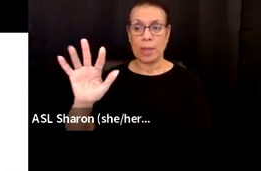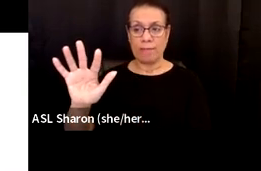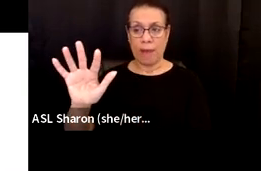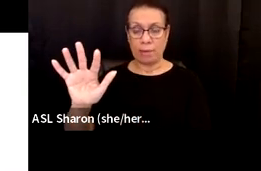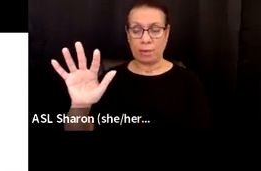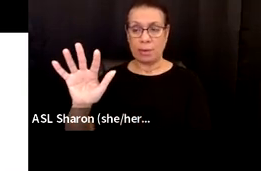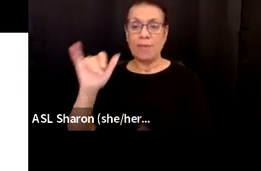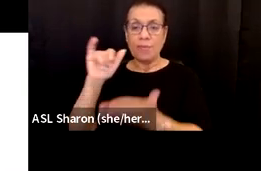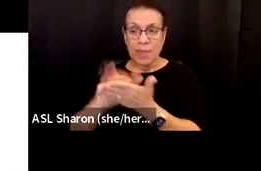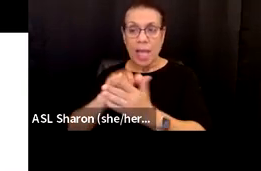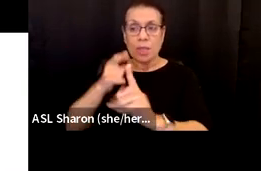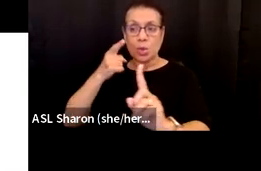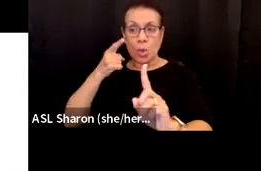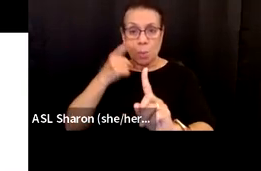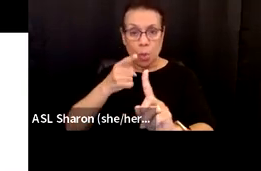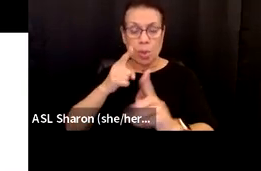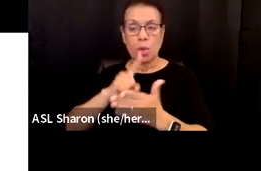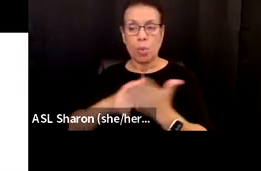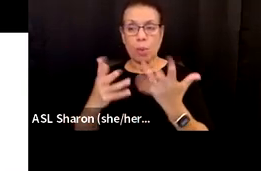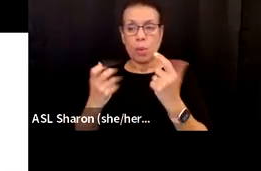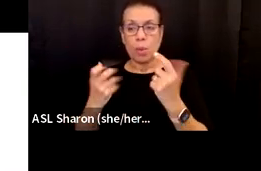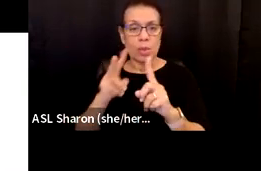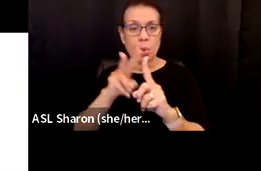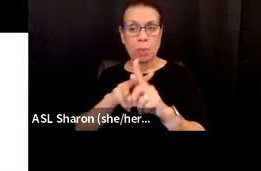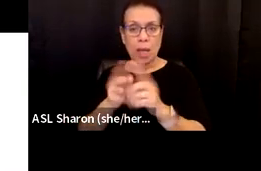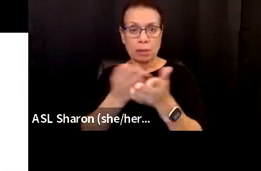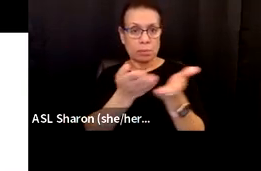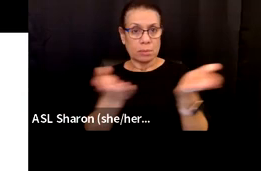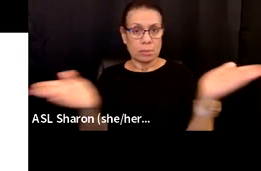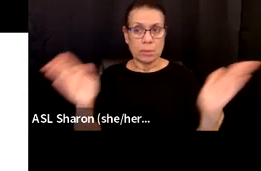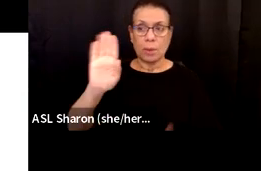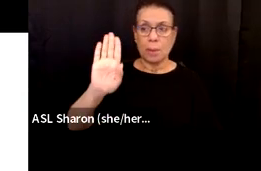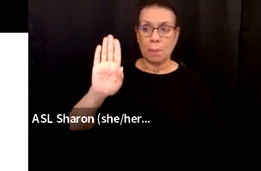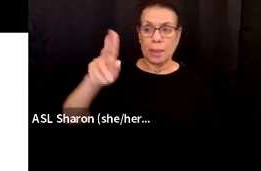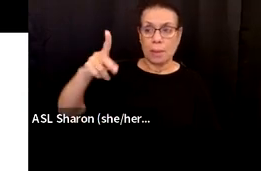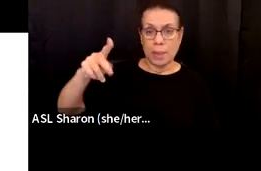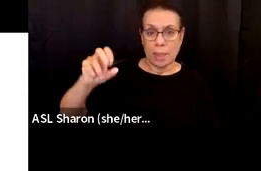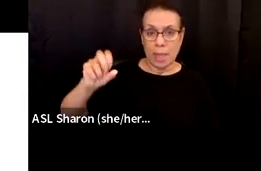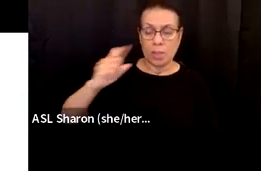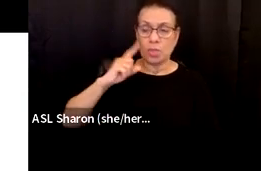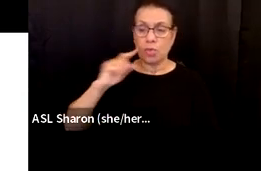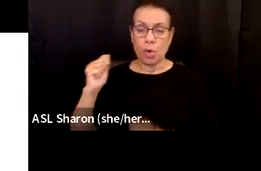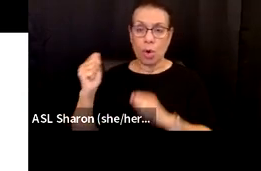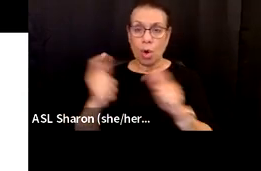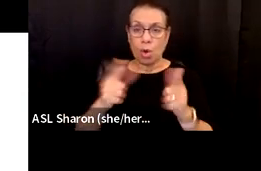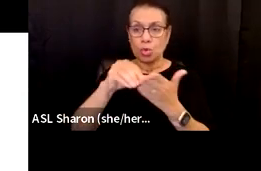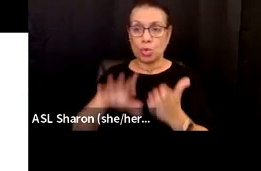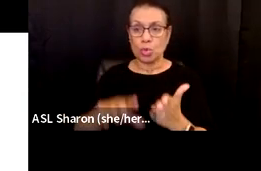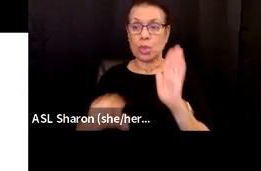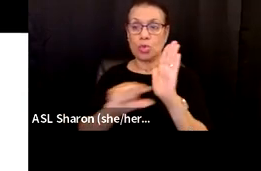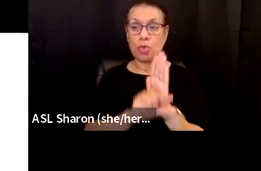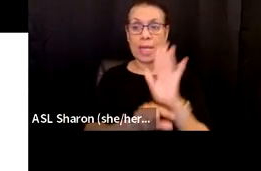accomplish across the bps but particularly in this context for students across grades 7 to 12.